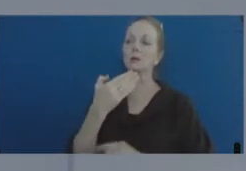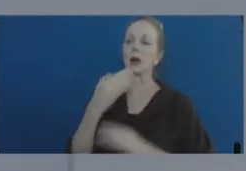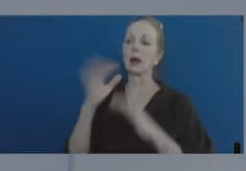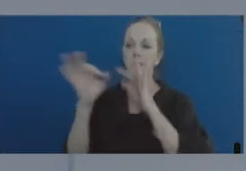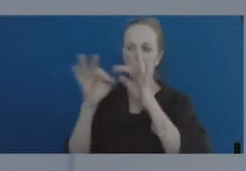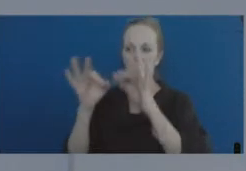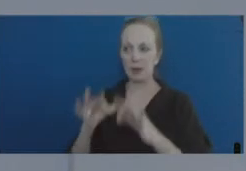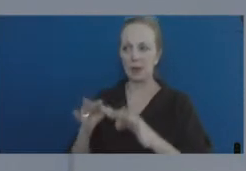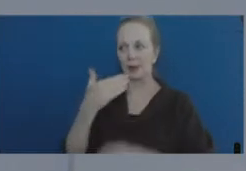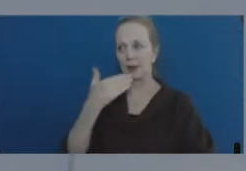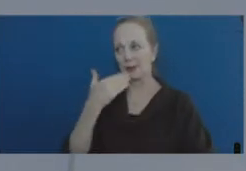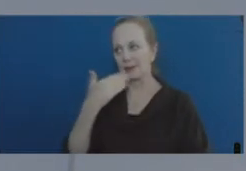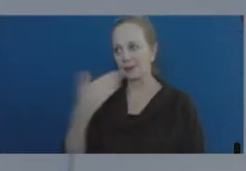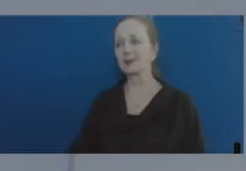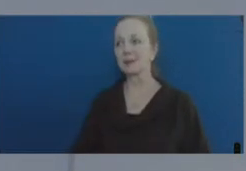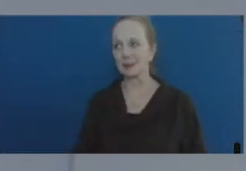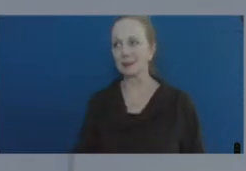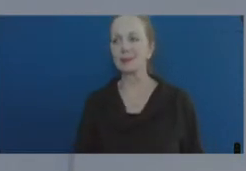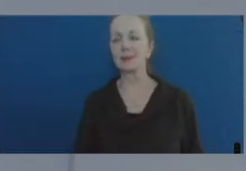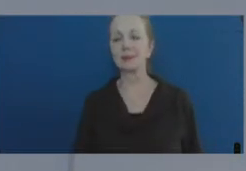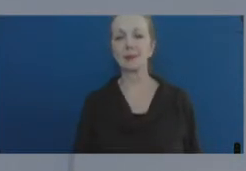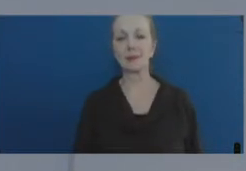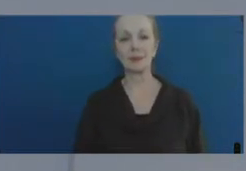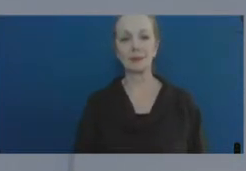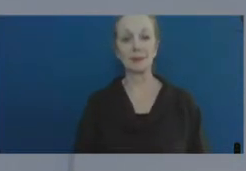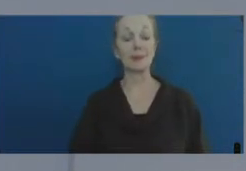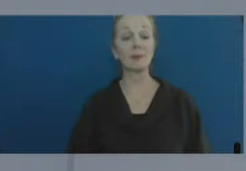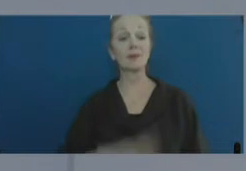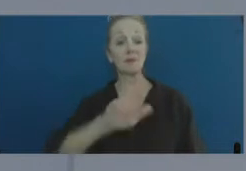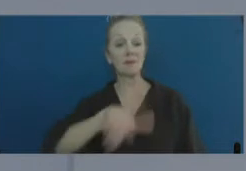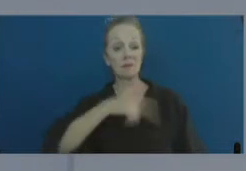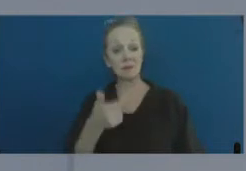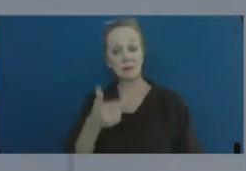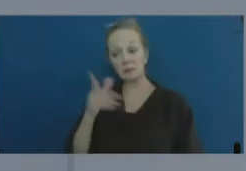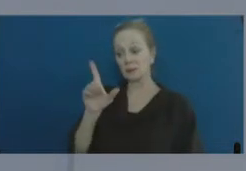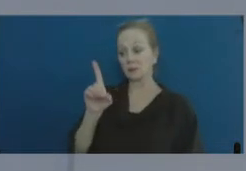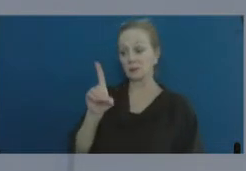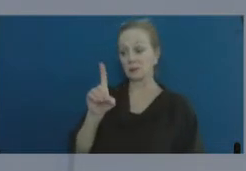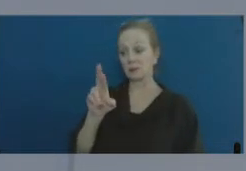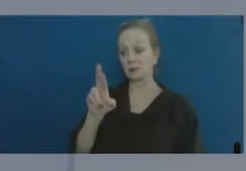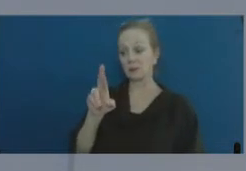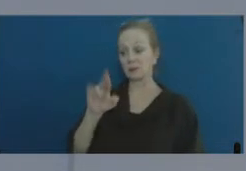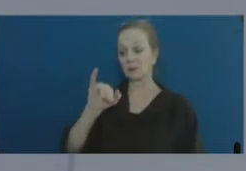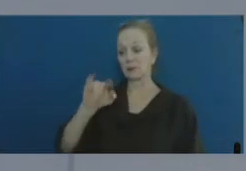Thank you. All right, Mr. Driggs.